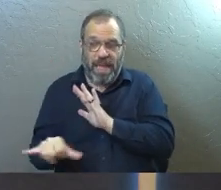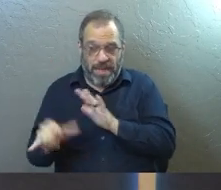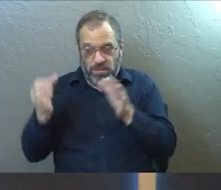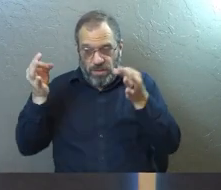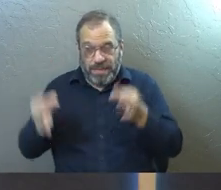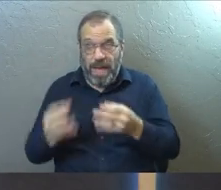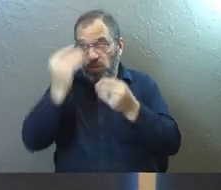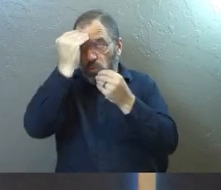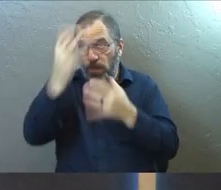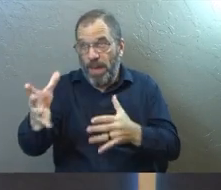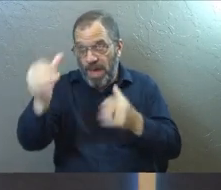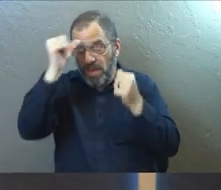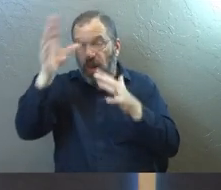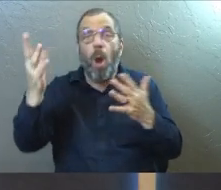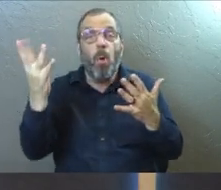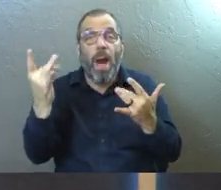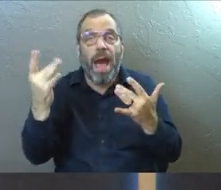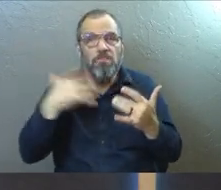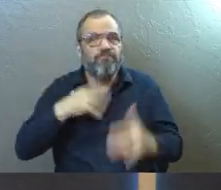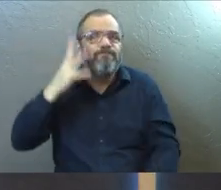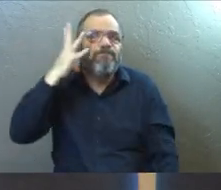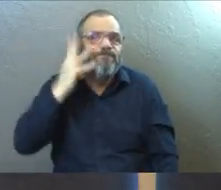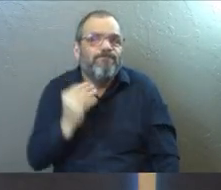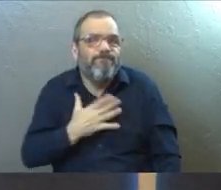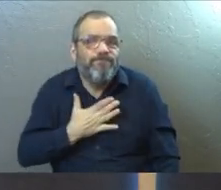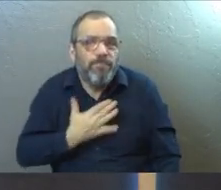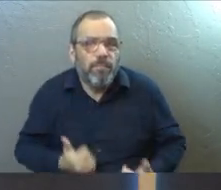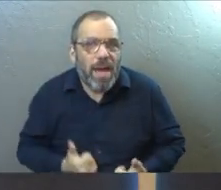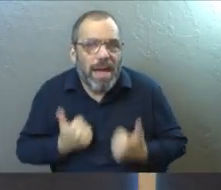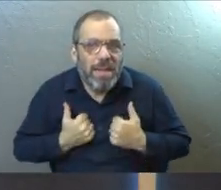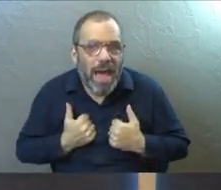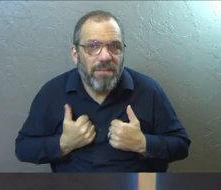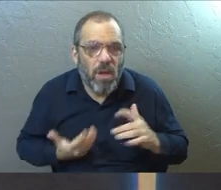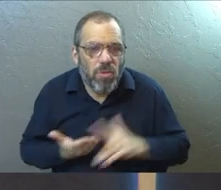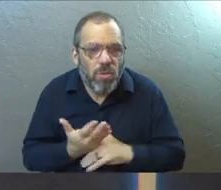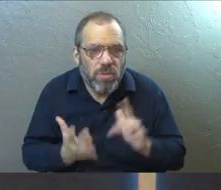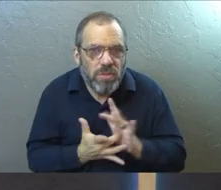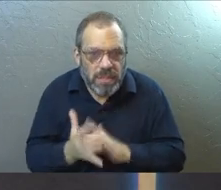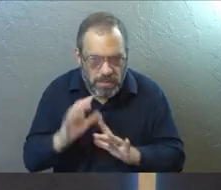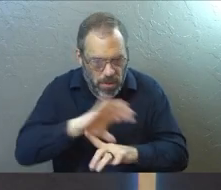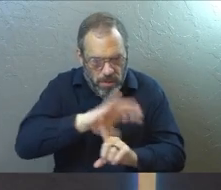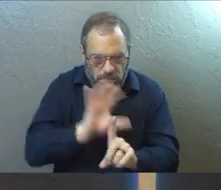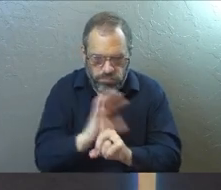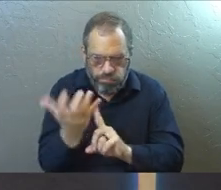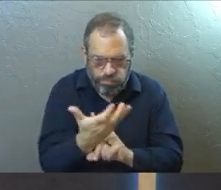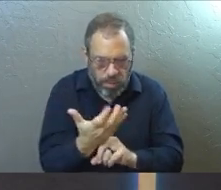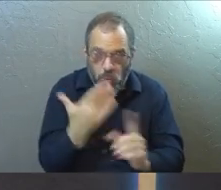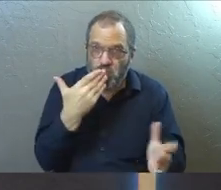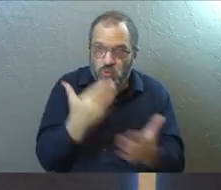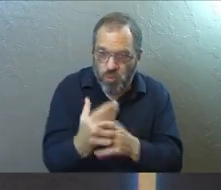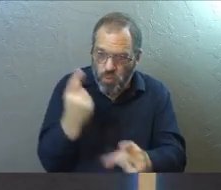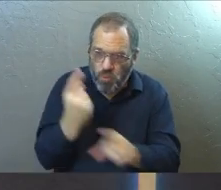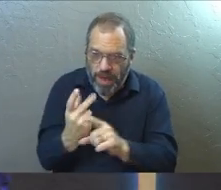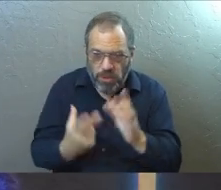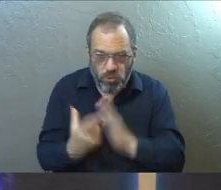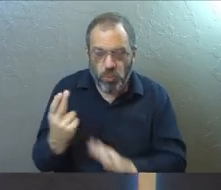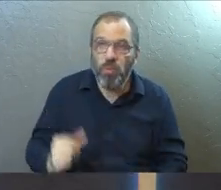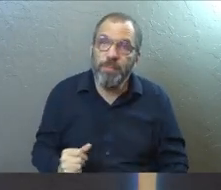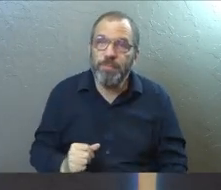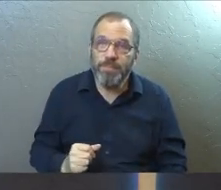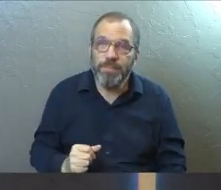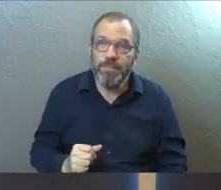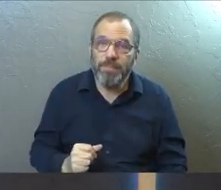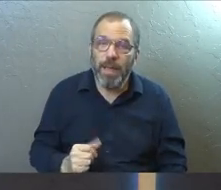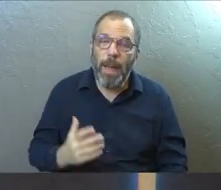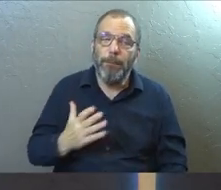make, to obey the Father so that I can experience in my life, through him, in me, around me, what is good and right and true.